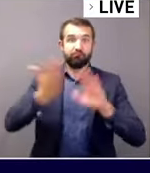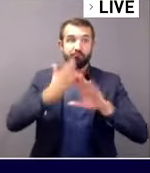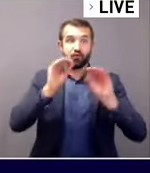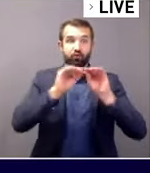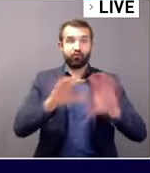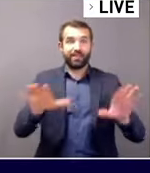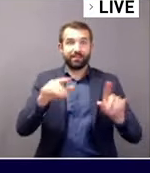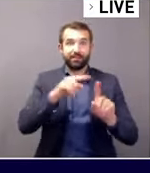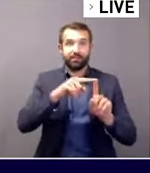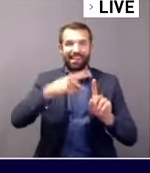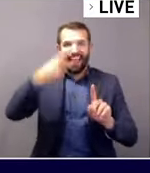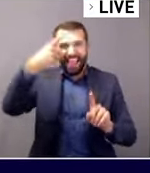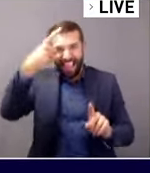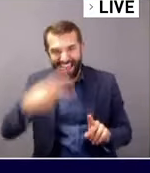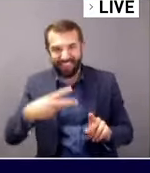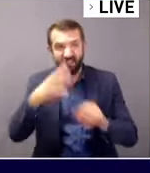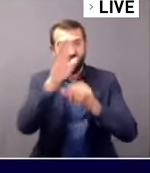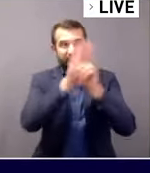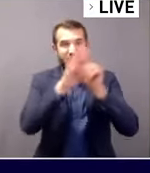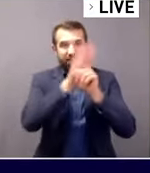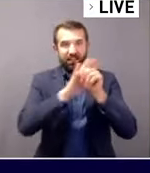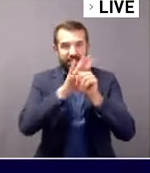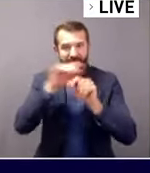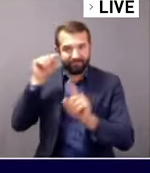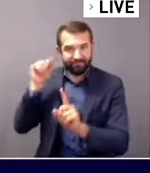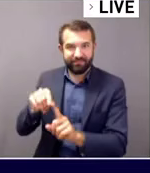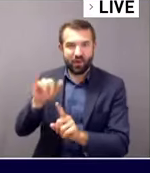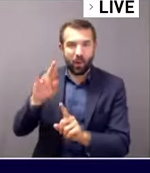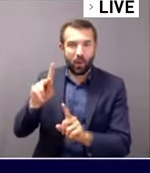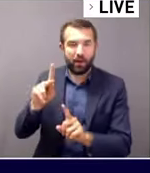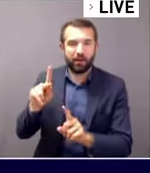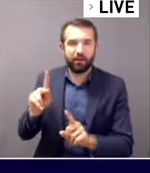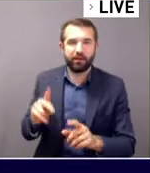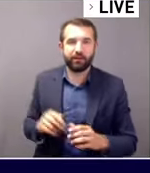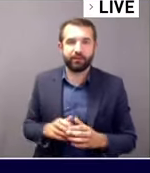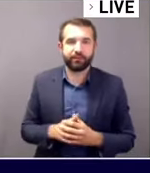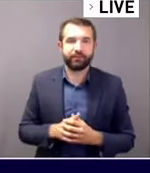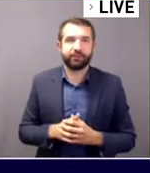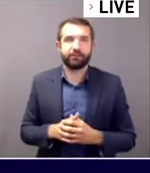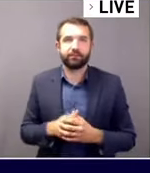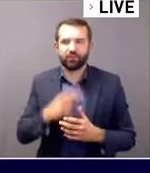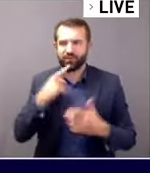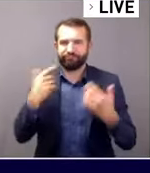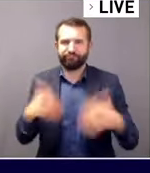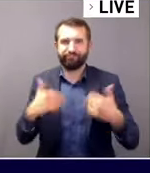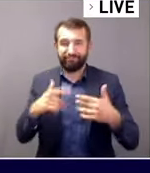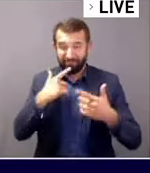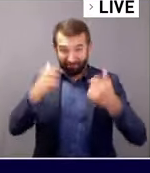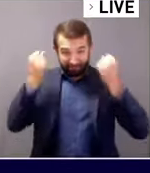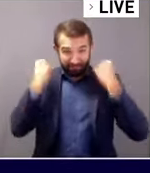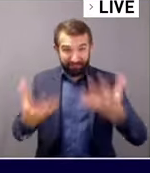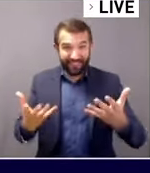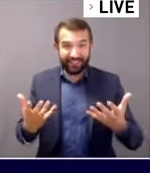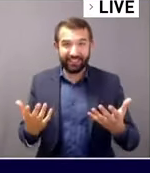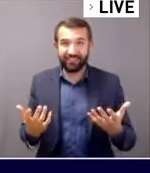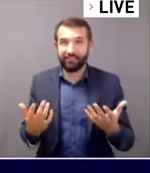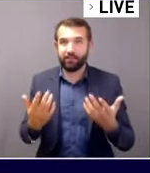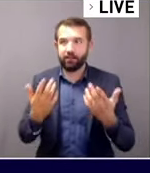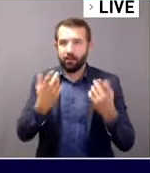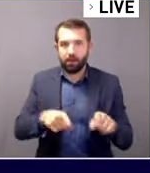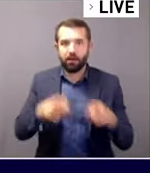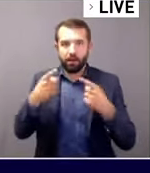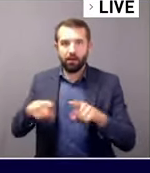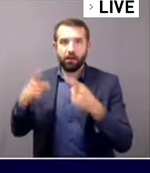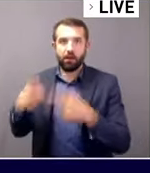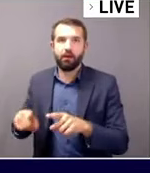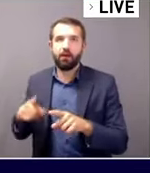York County, what we're seeing is a situation of multifocal outbreaks within a small geographic